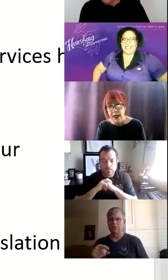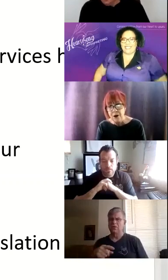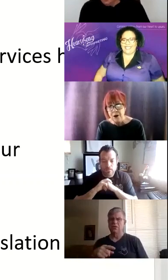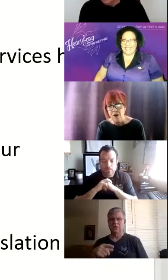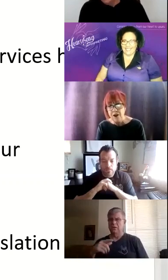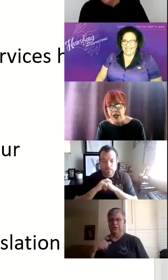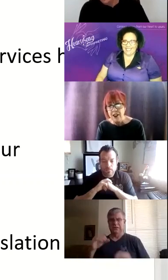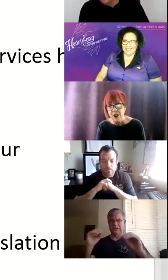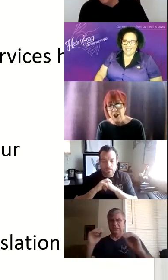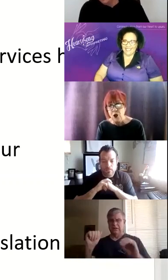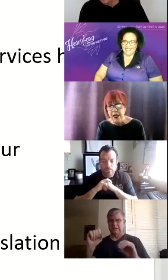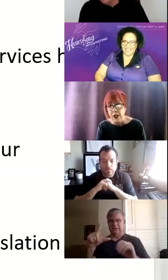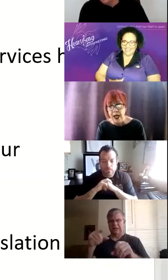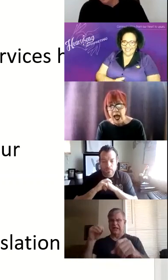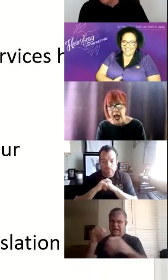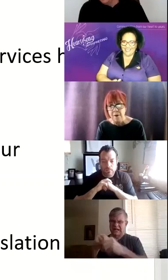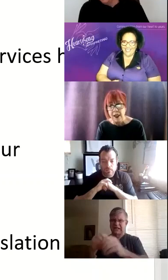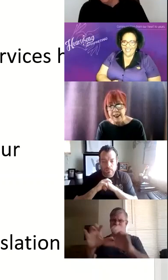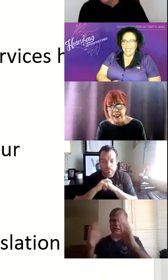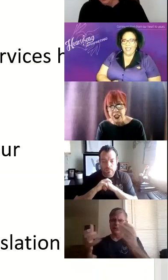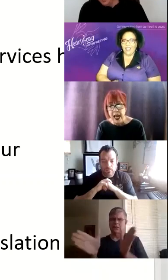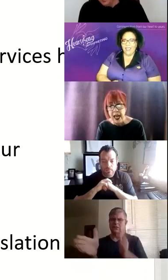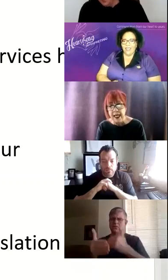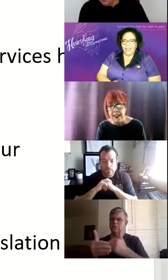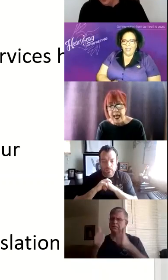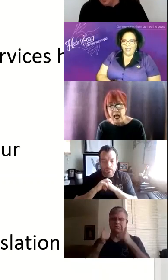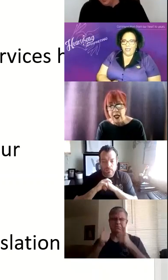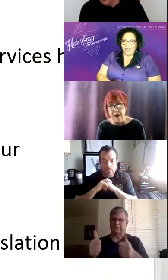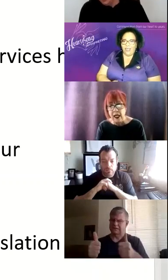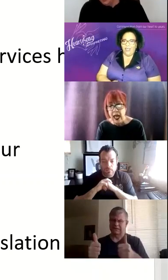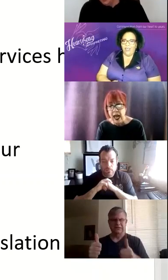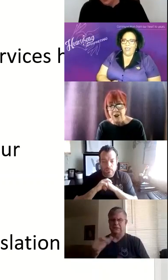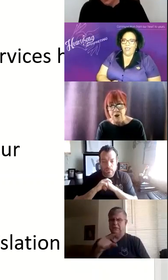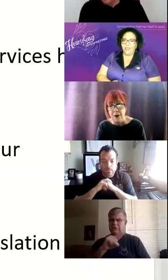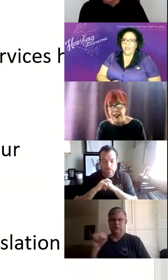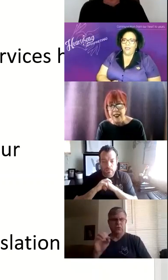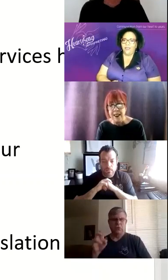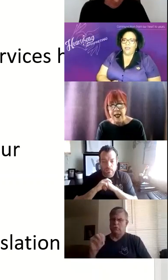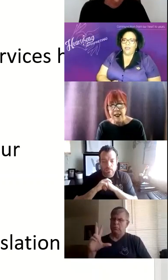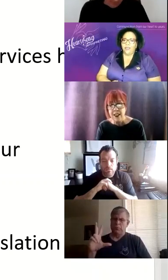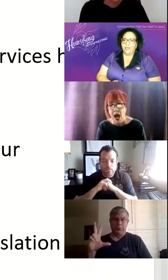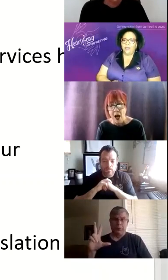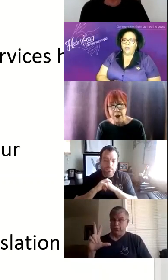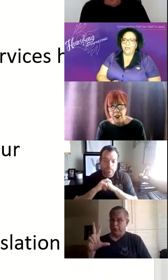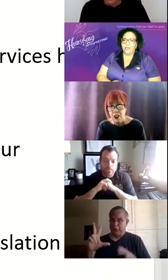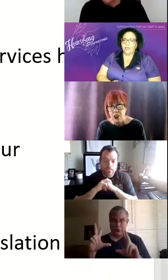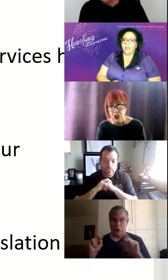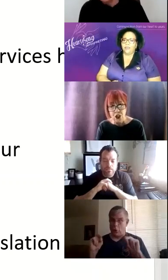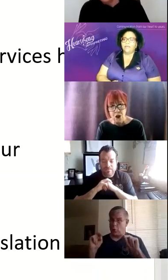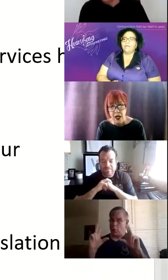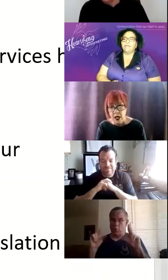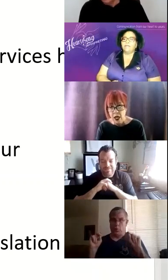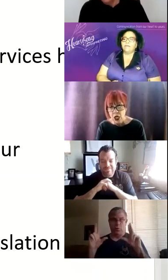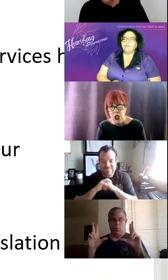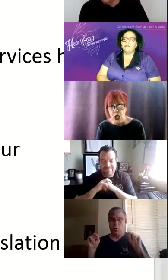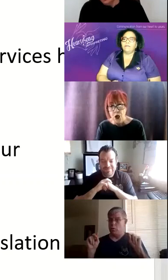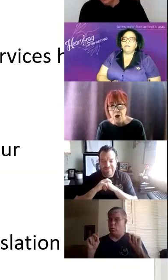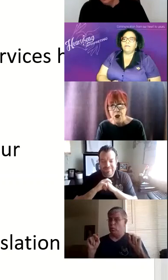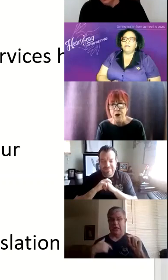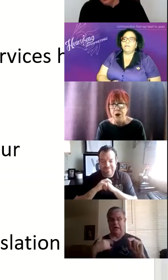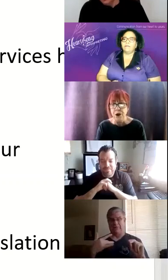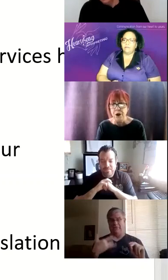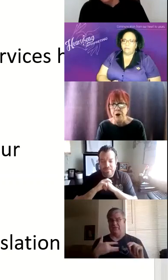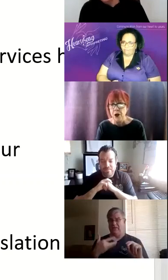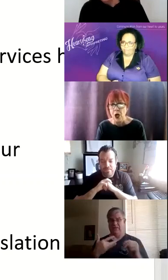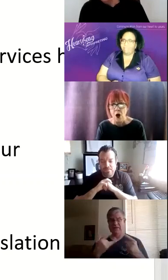So I don't know if you guys are going to agree or not, but teaching ASL in the classroom is top. Zoom, no,